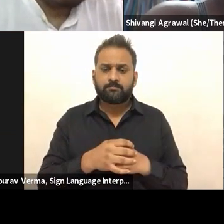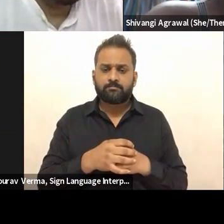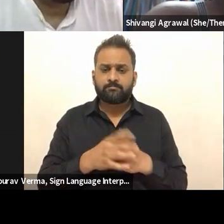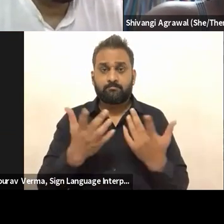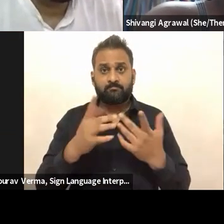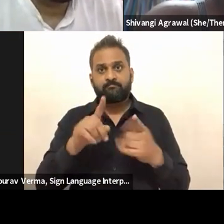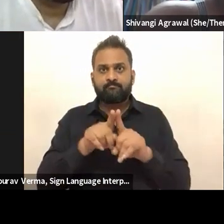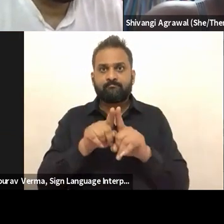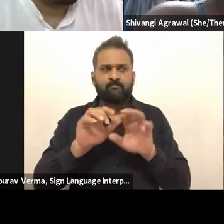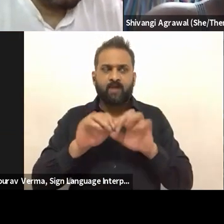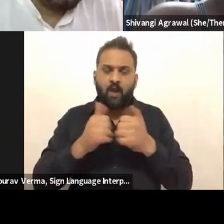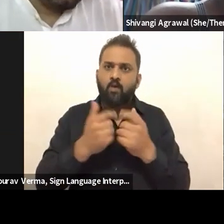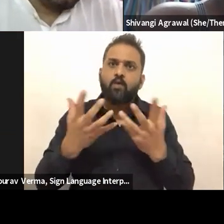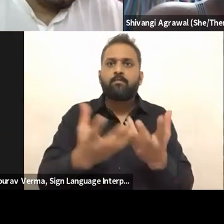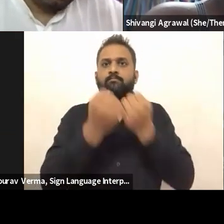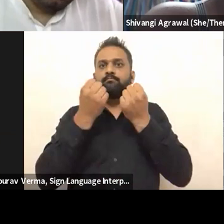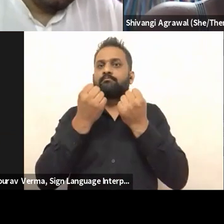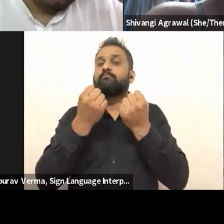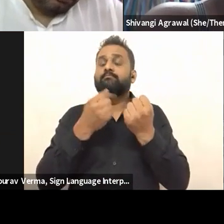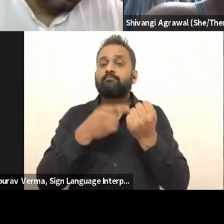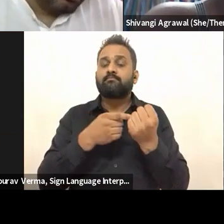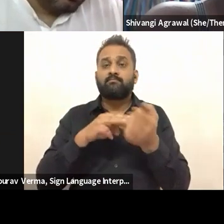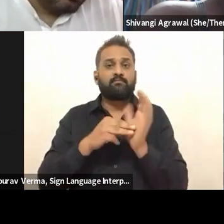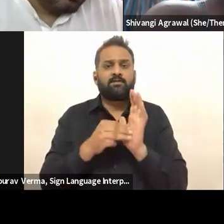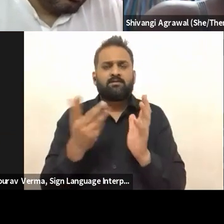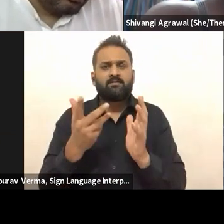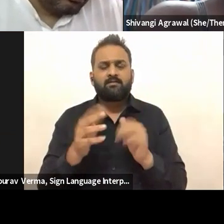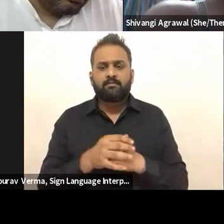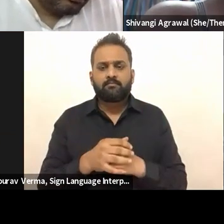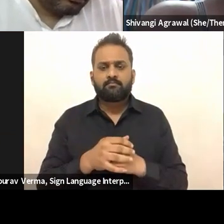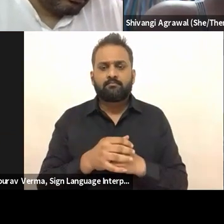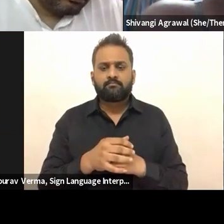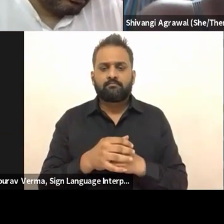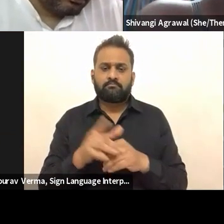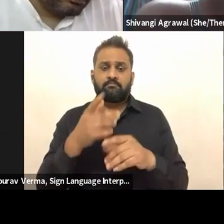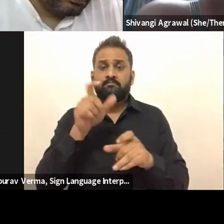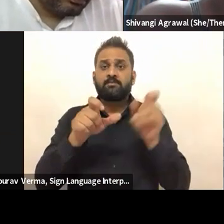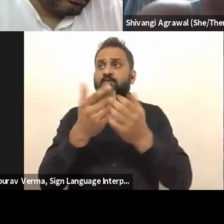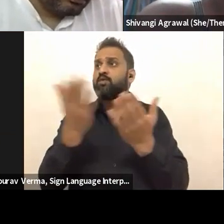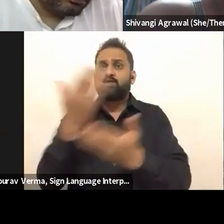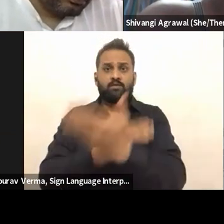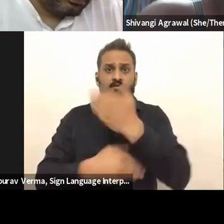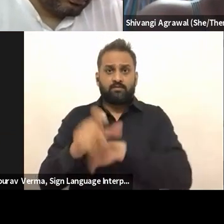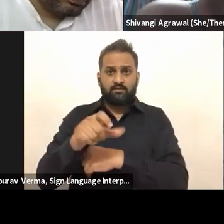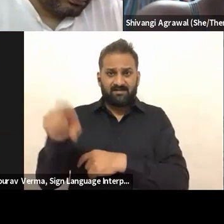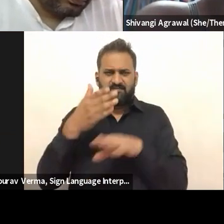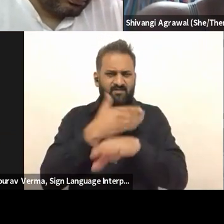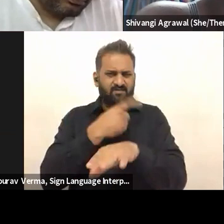affordability. Like a lot of times in like people with disabilities, like you were mentioning before, the